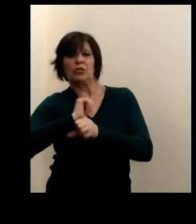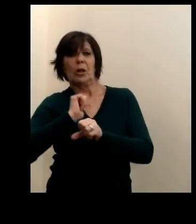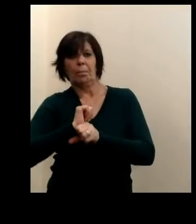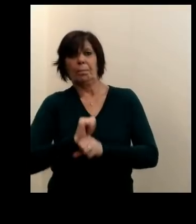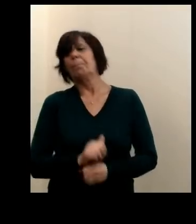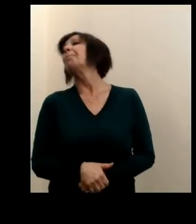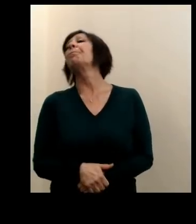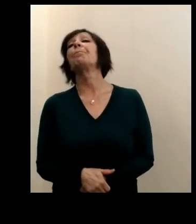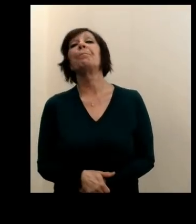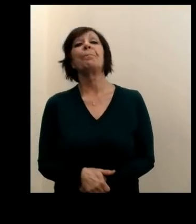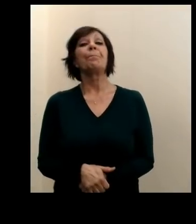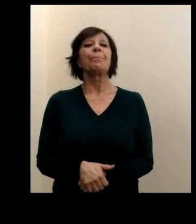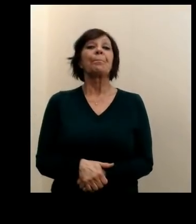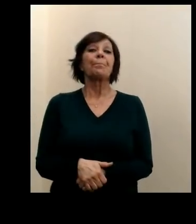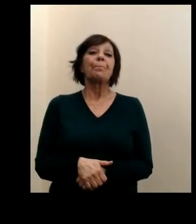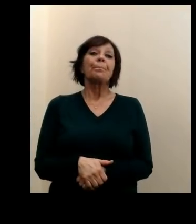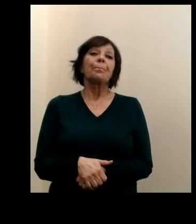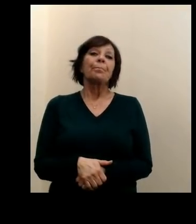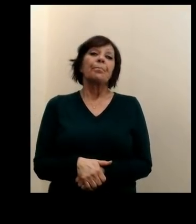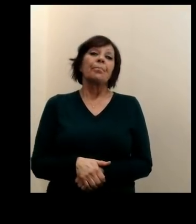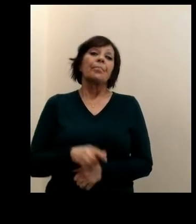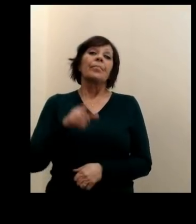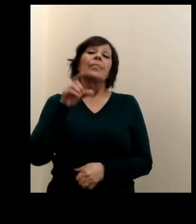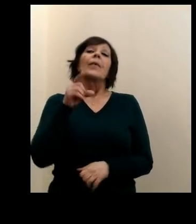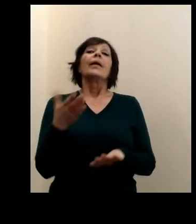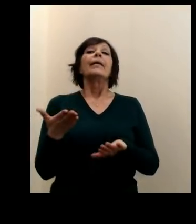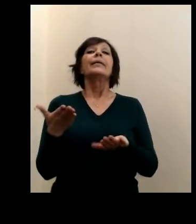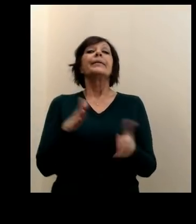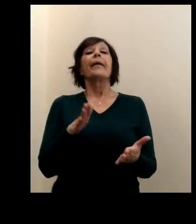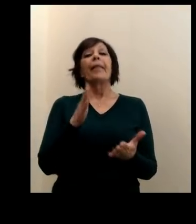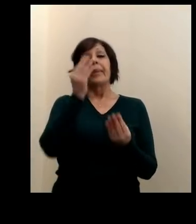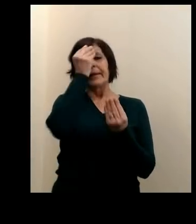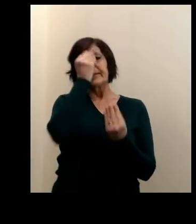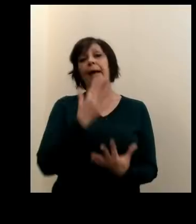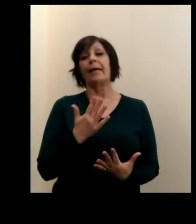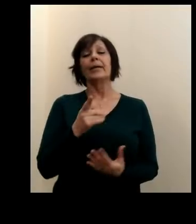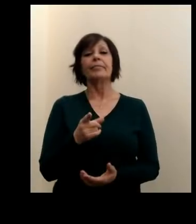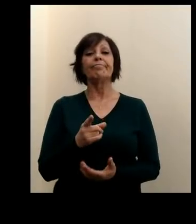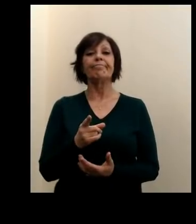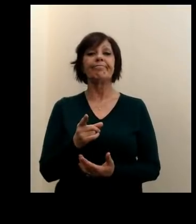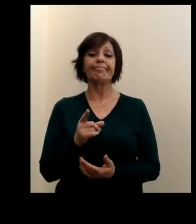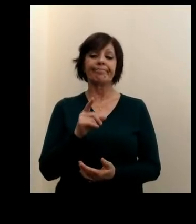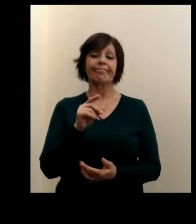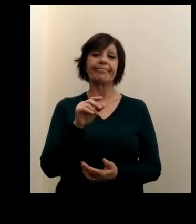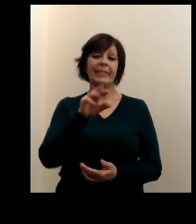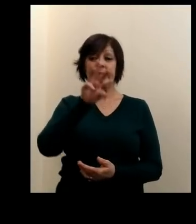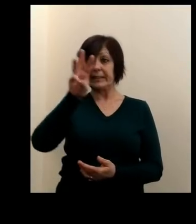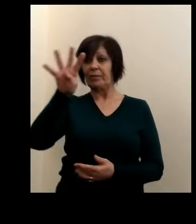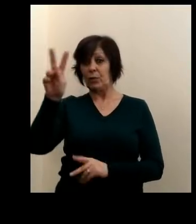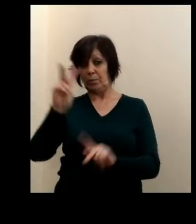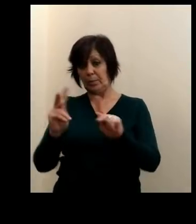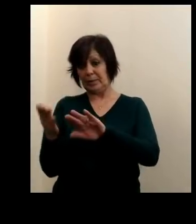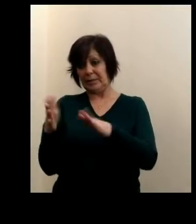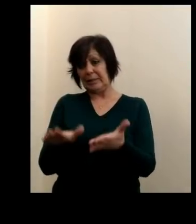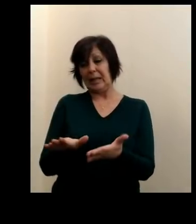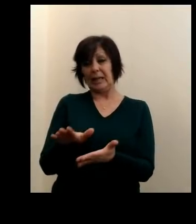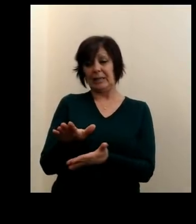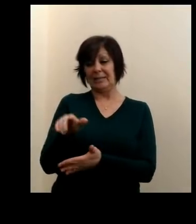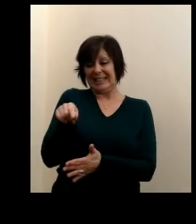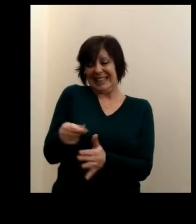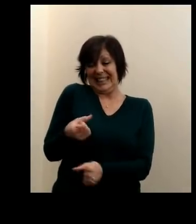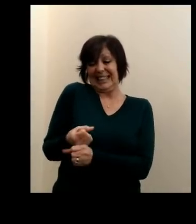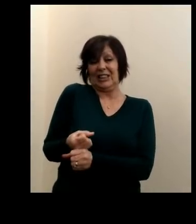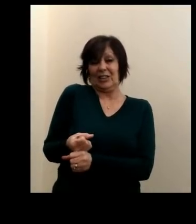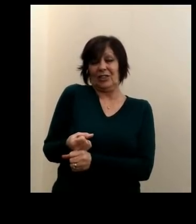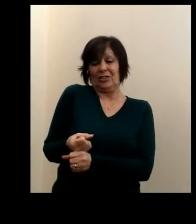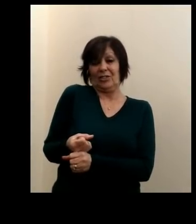cases across Erie County. Mortality data, as I noted, 64 people have died in 2021 through